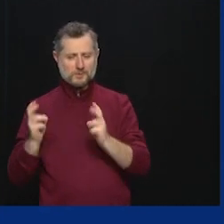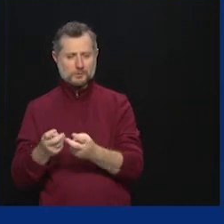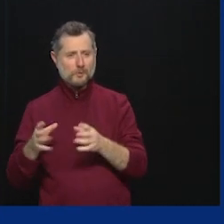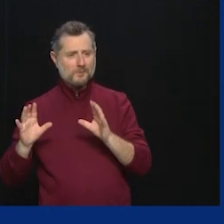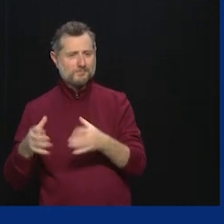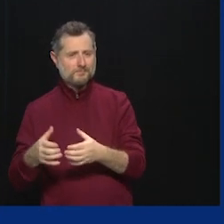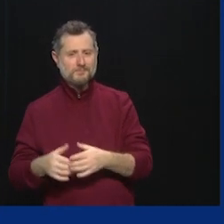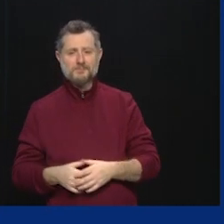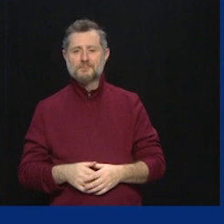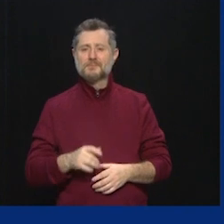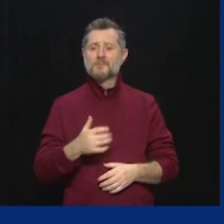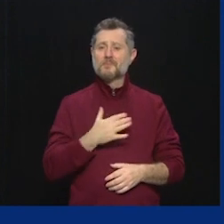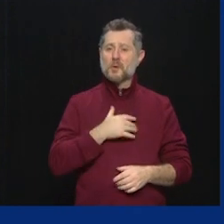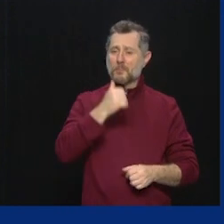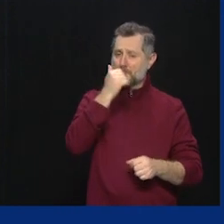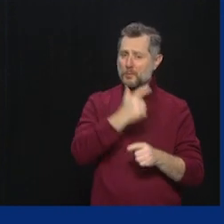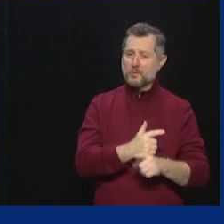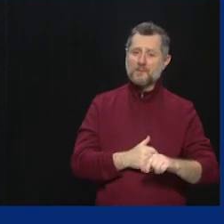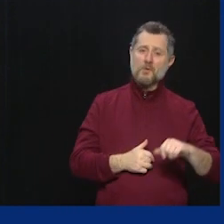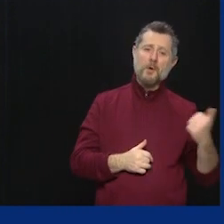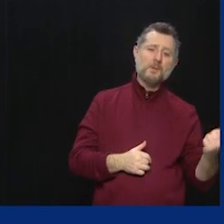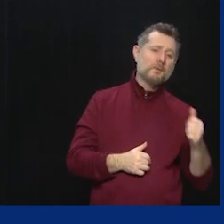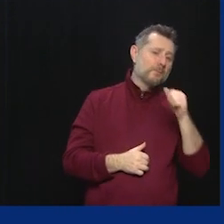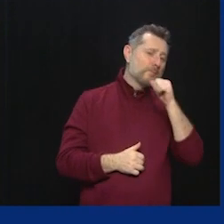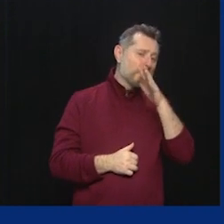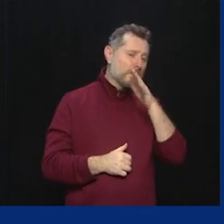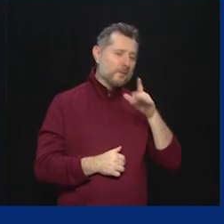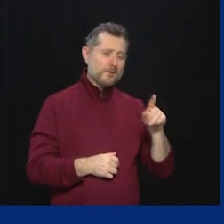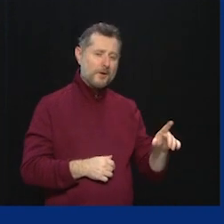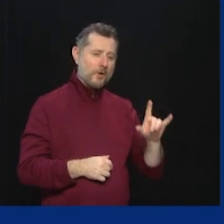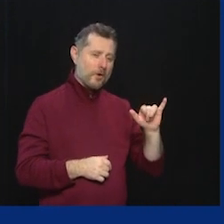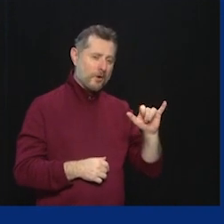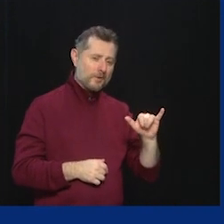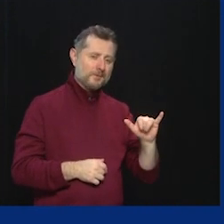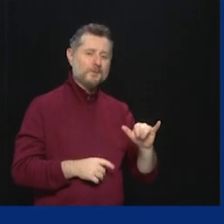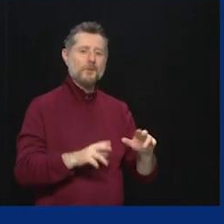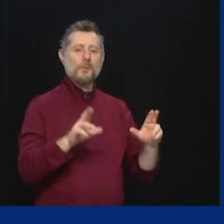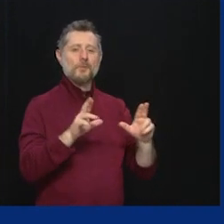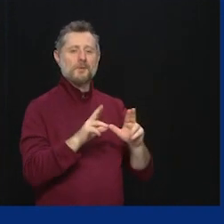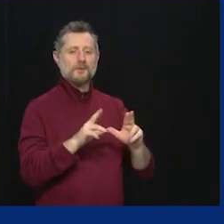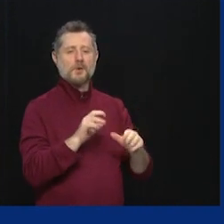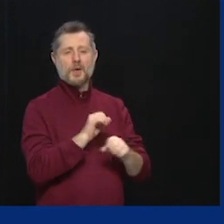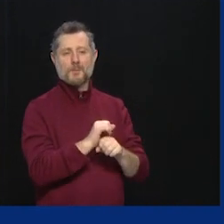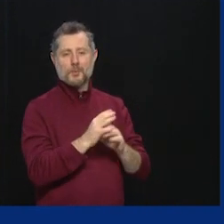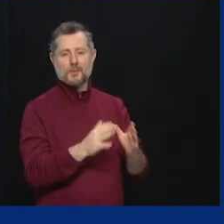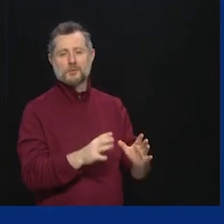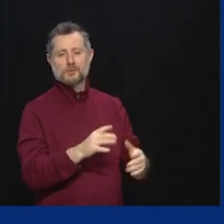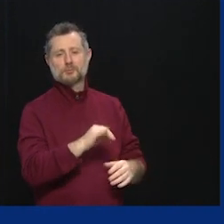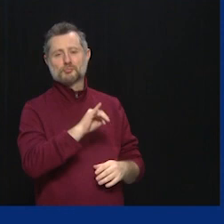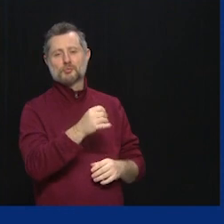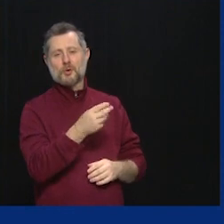and my brother from another mother, from the Long Island Federation of Labor, John Durso.